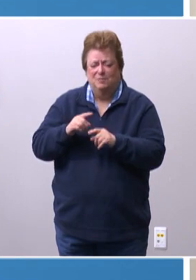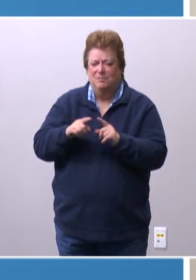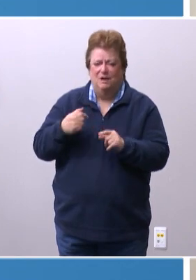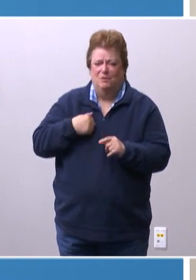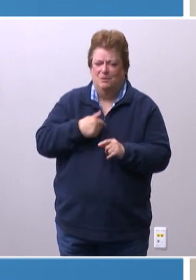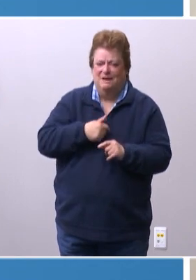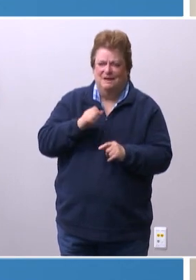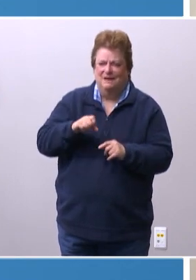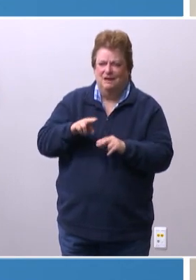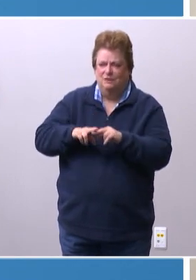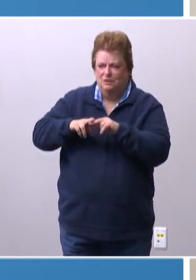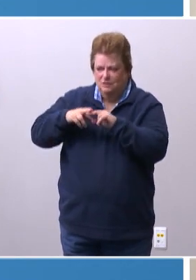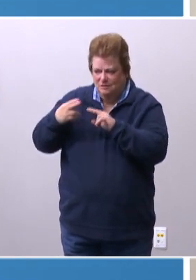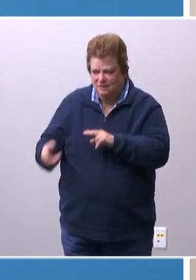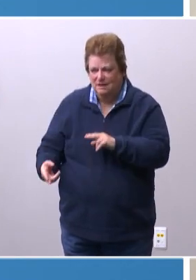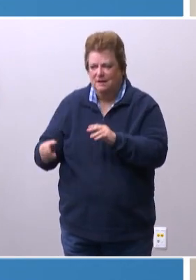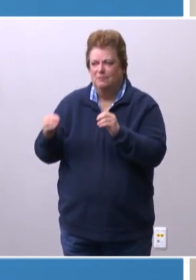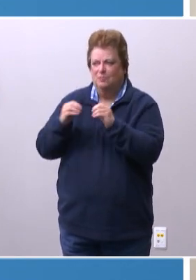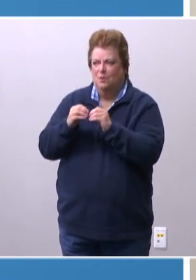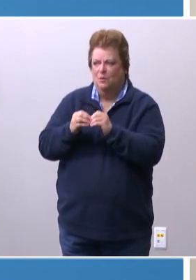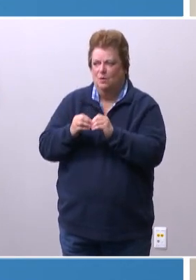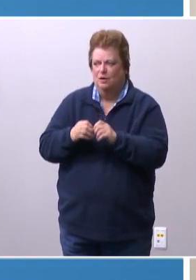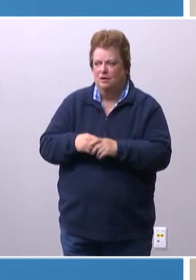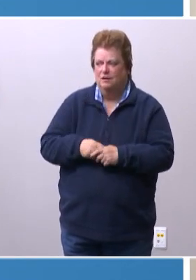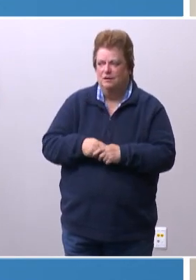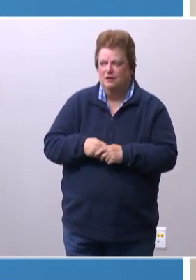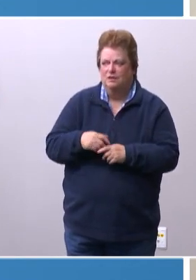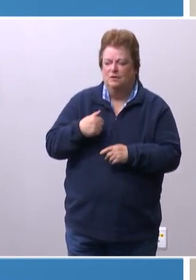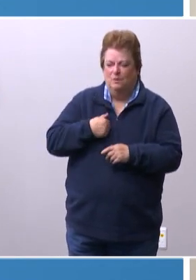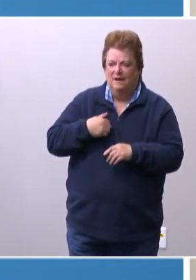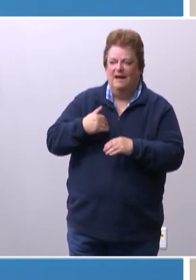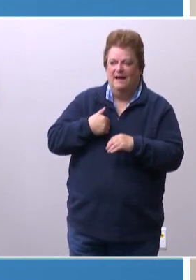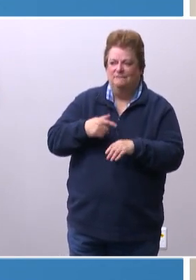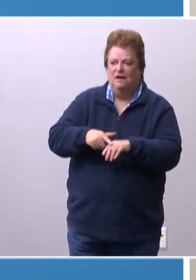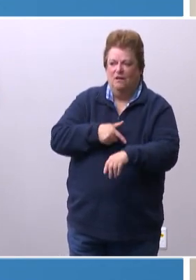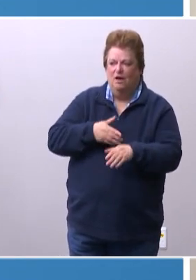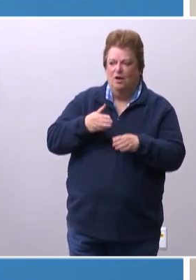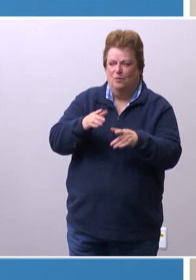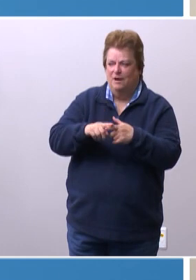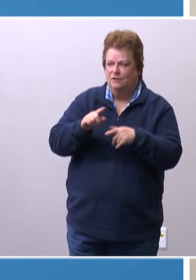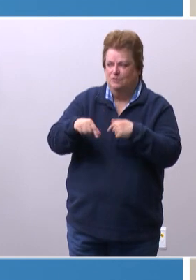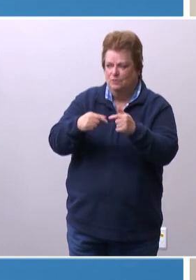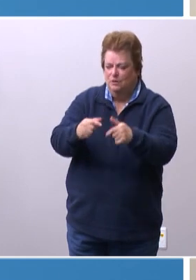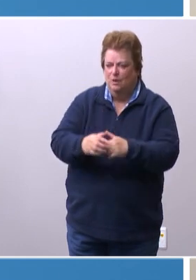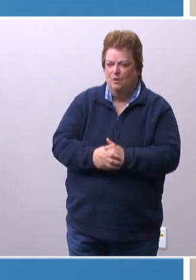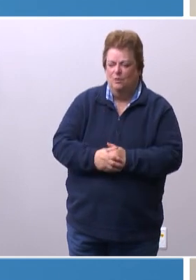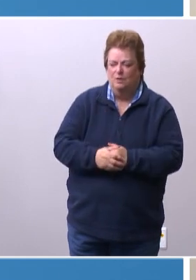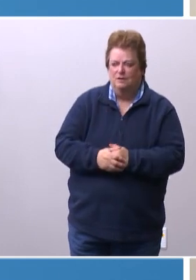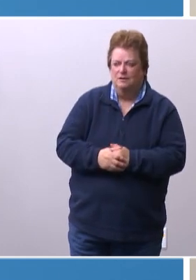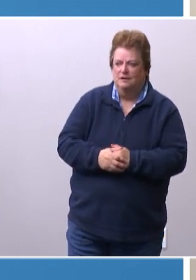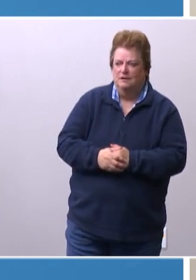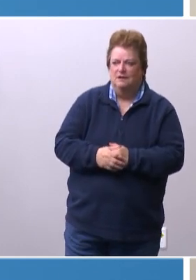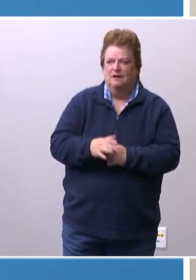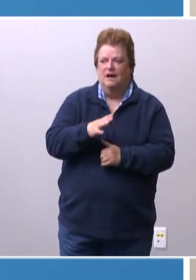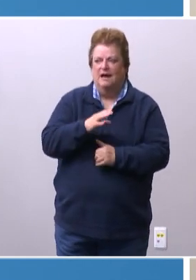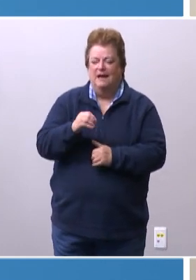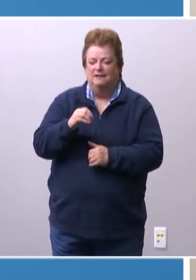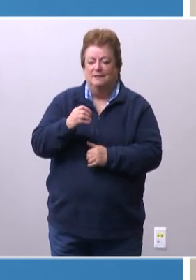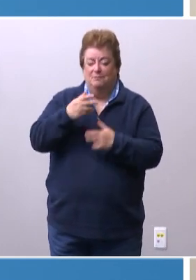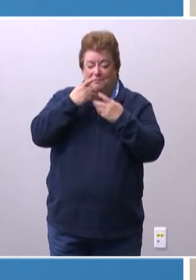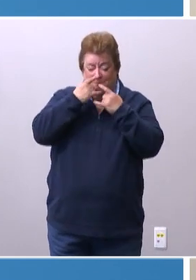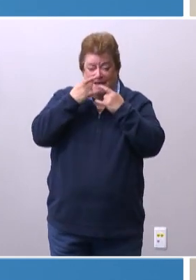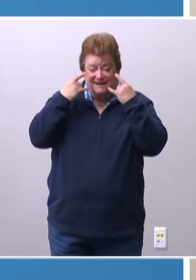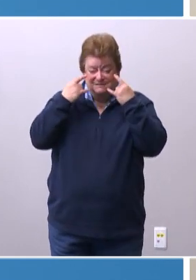to being out of a surge. So we still have a long ways to go. The second reason we're supportive is masks and vaccines